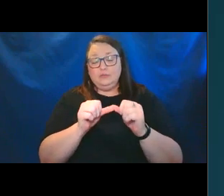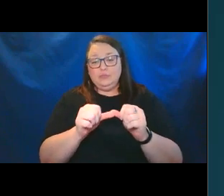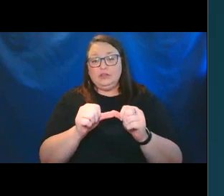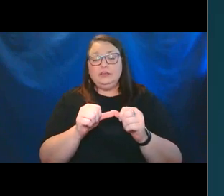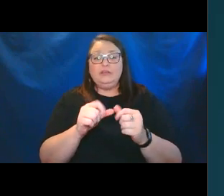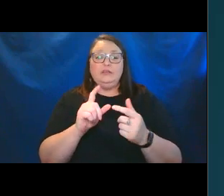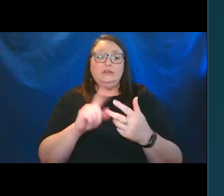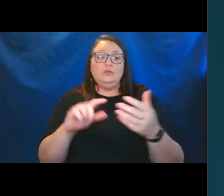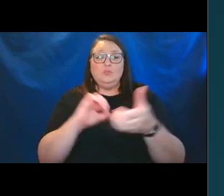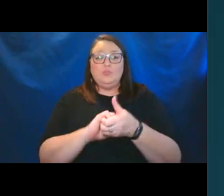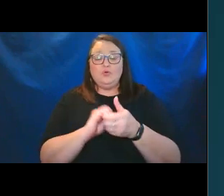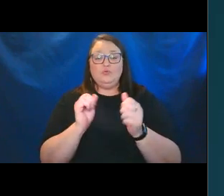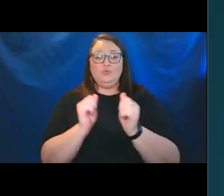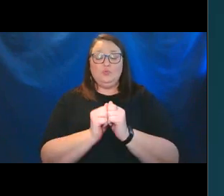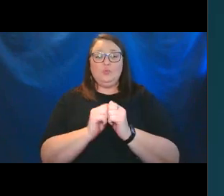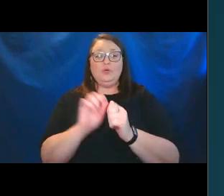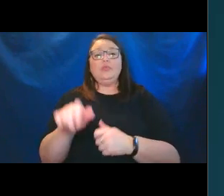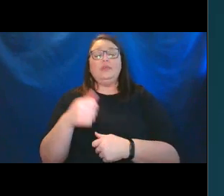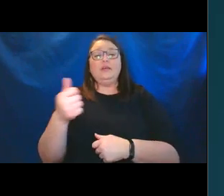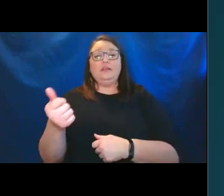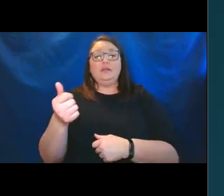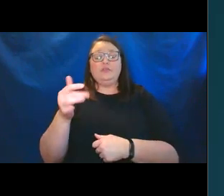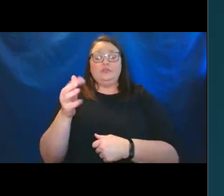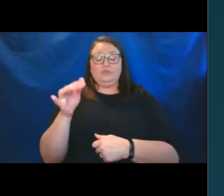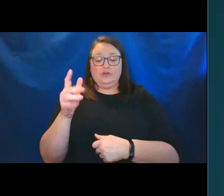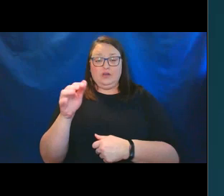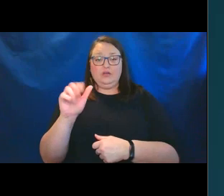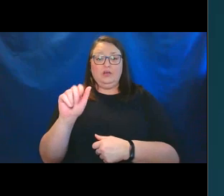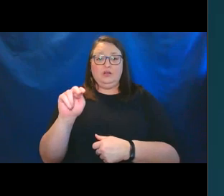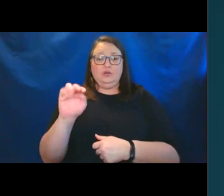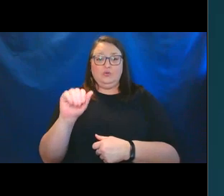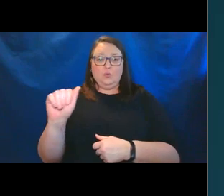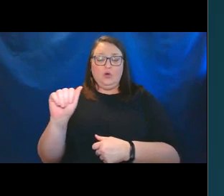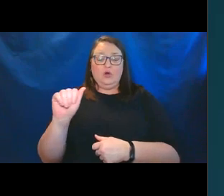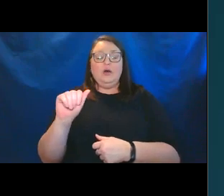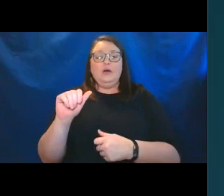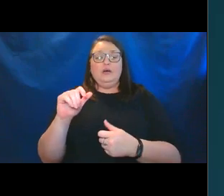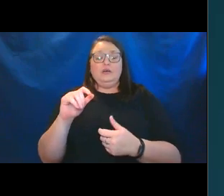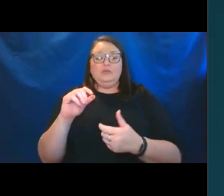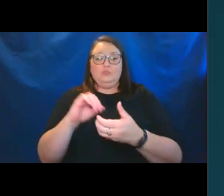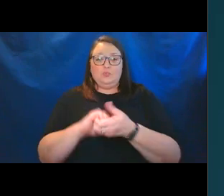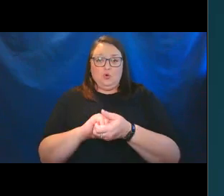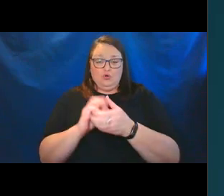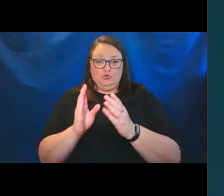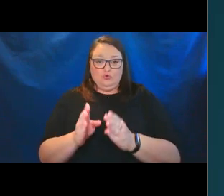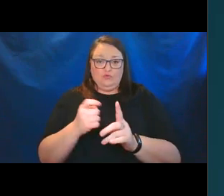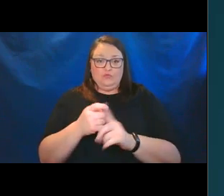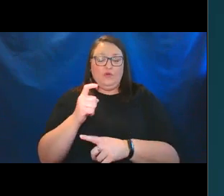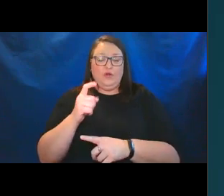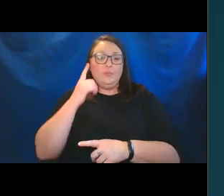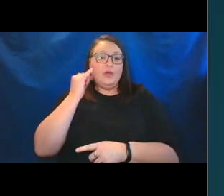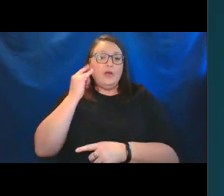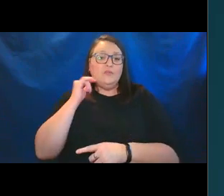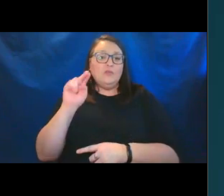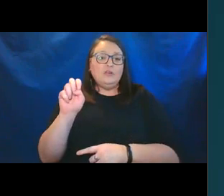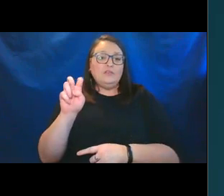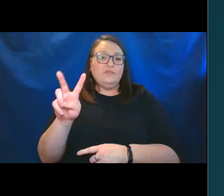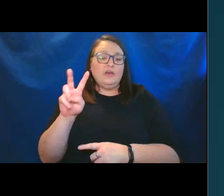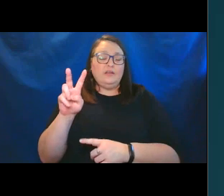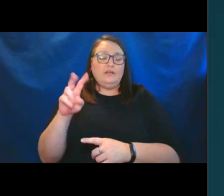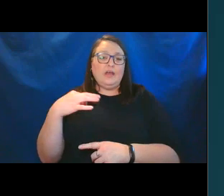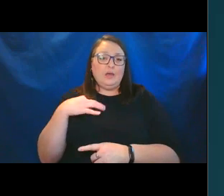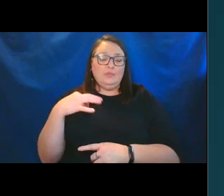with another a NOAA RESA program partner, which is from the California Nevada Applications Program,